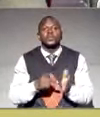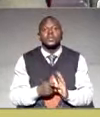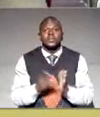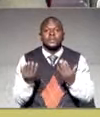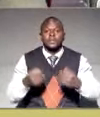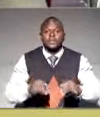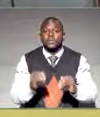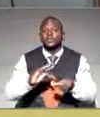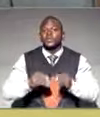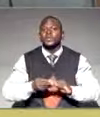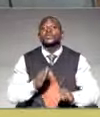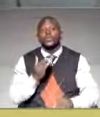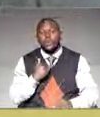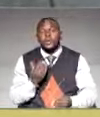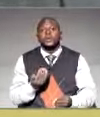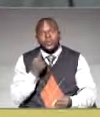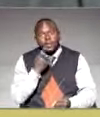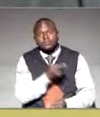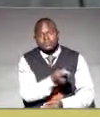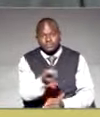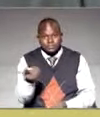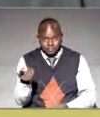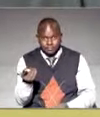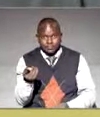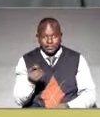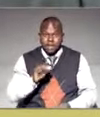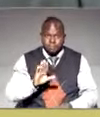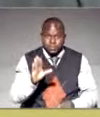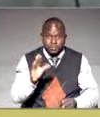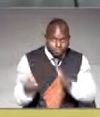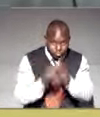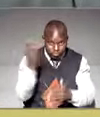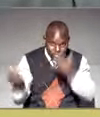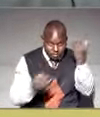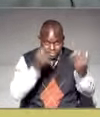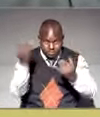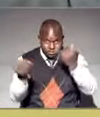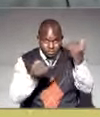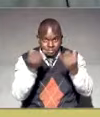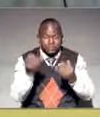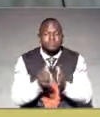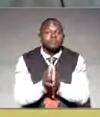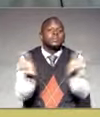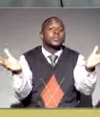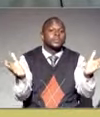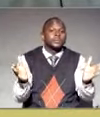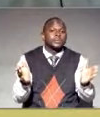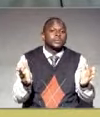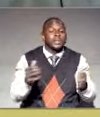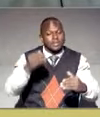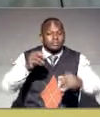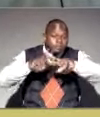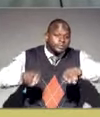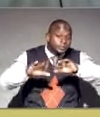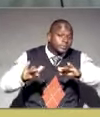actually the partnership we want. So we want you also on your own initiatives actually to go out in the public and find out